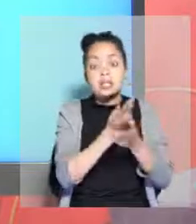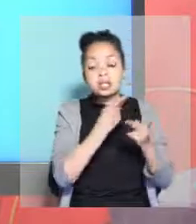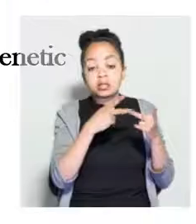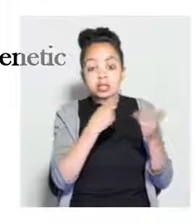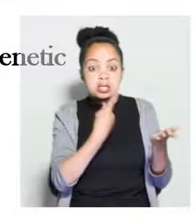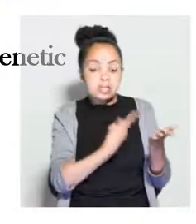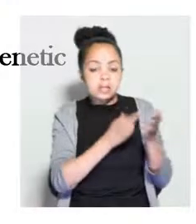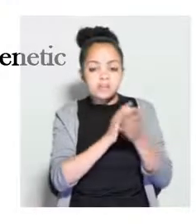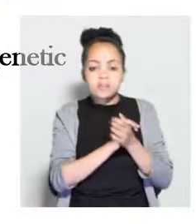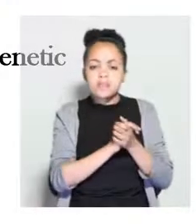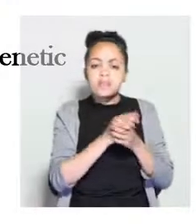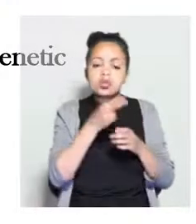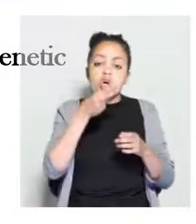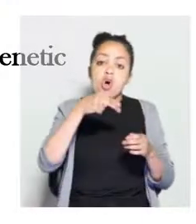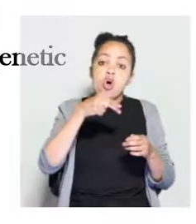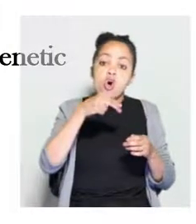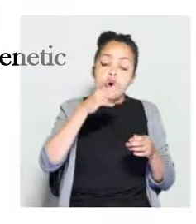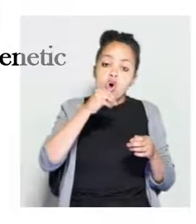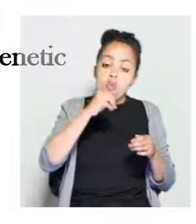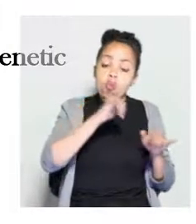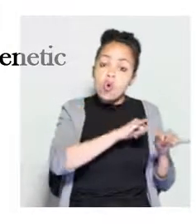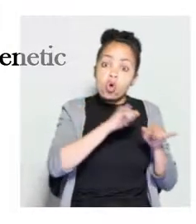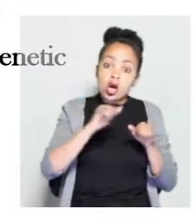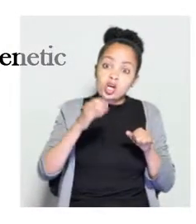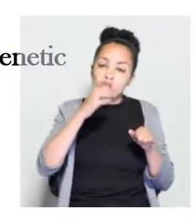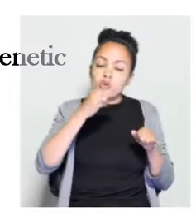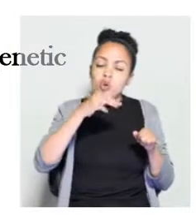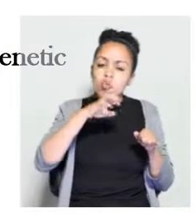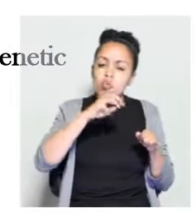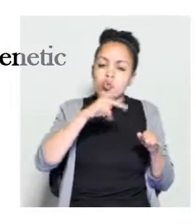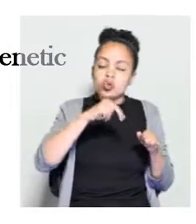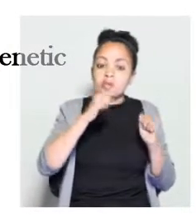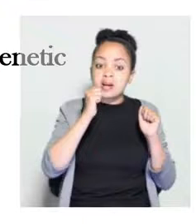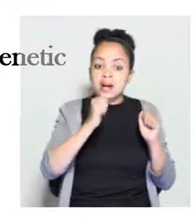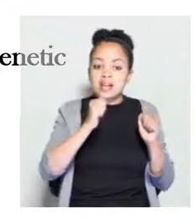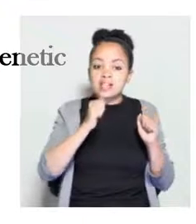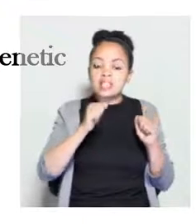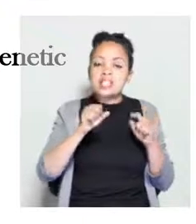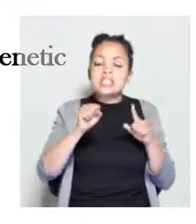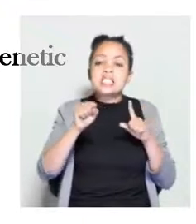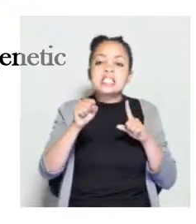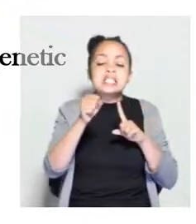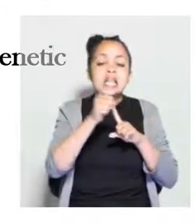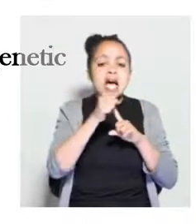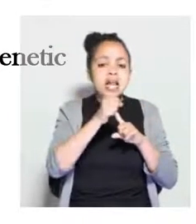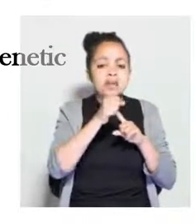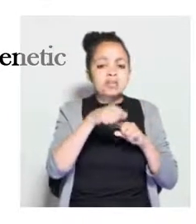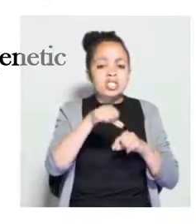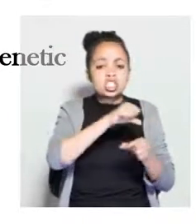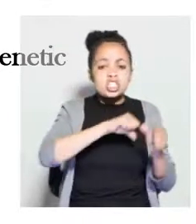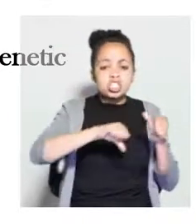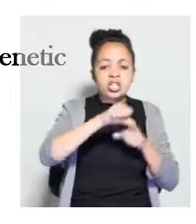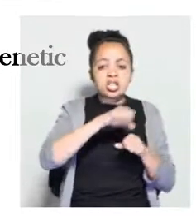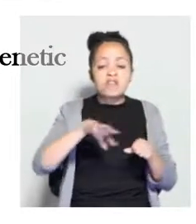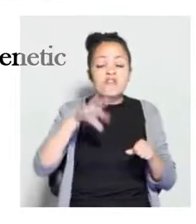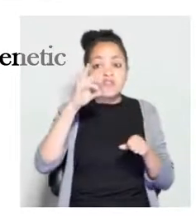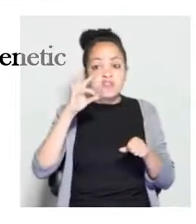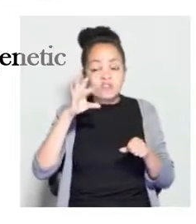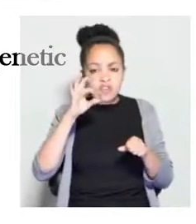Homologous chromosome become synapse each other they can find